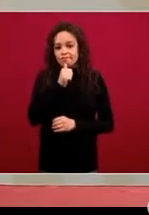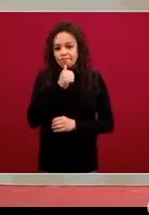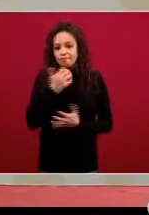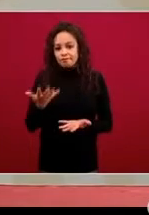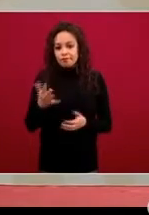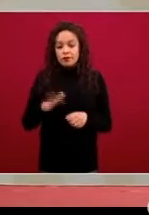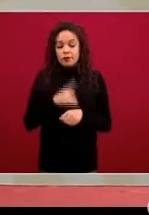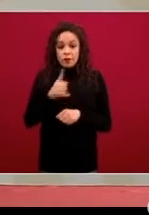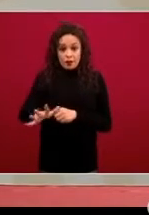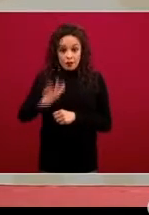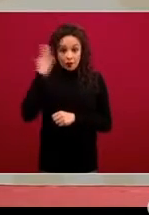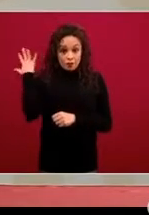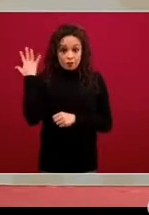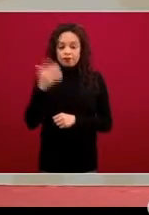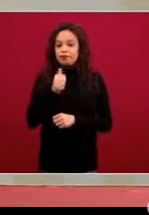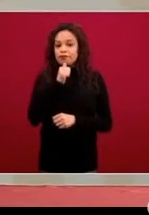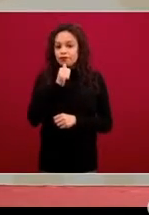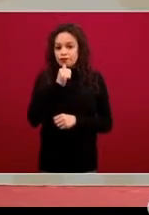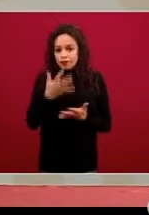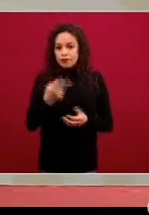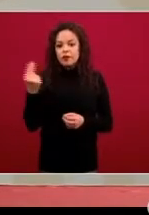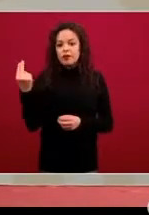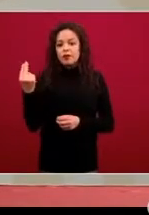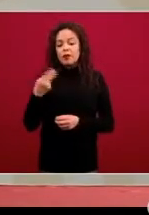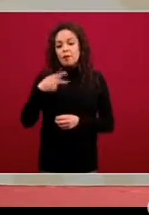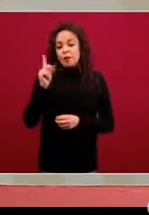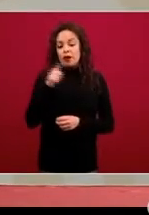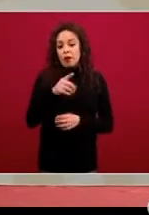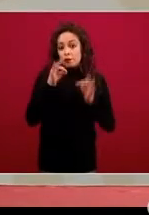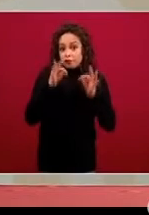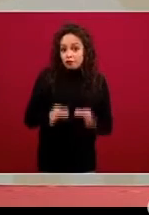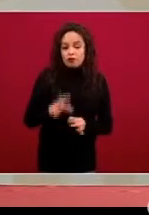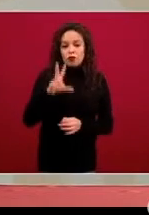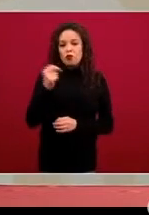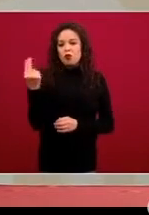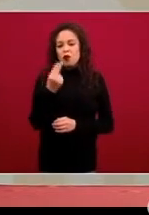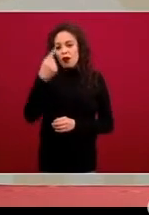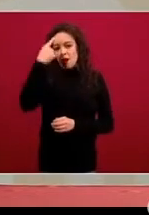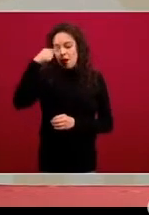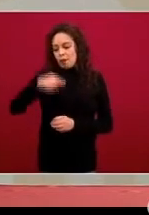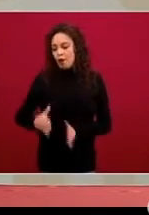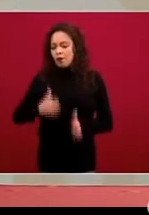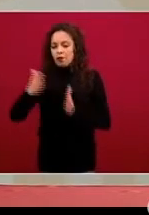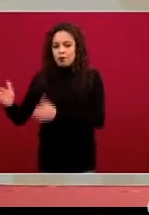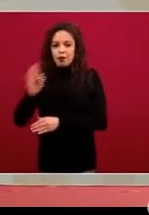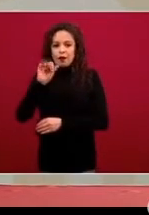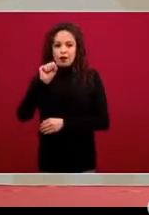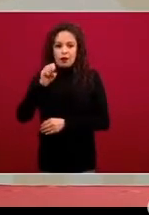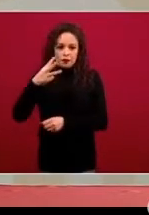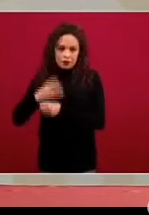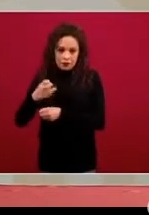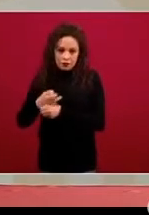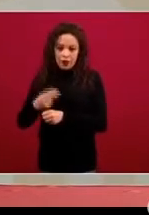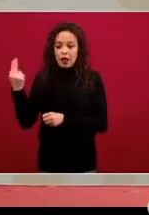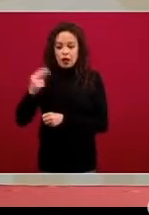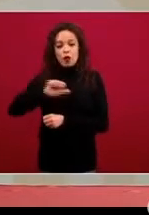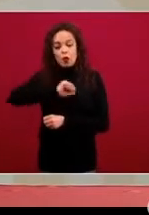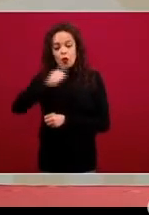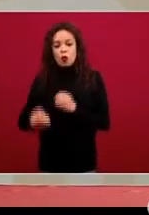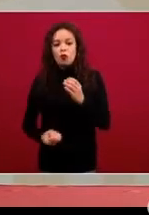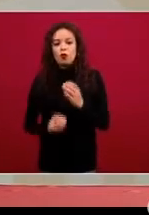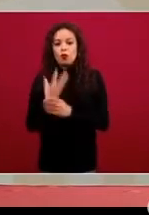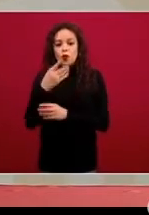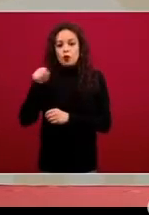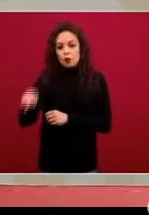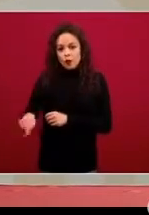phase three. So that's why we need to use the correct information and the correct strategy, this platform, for phase three,